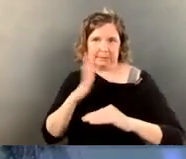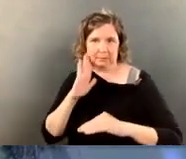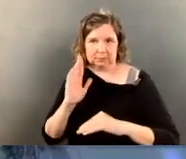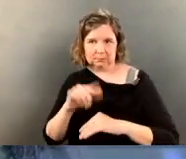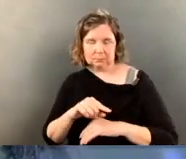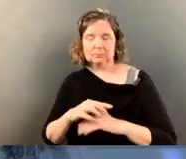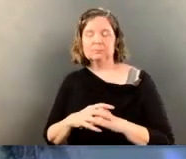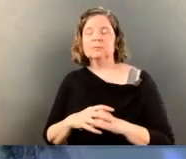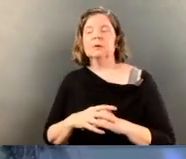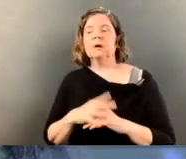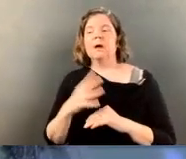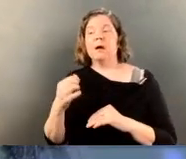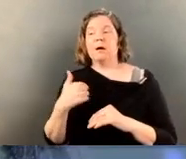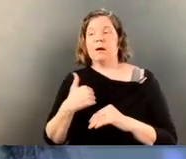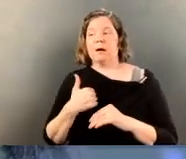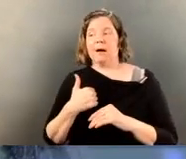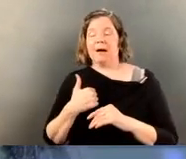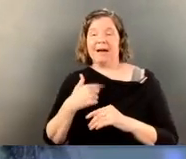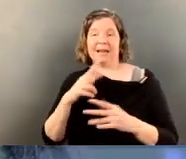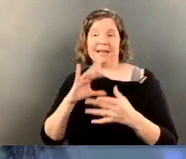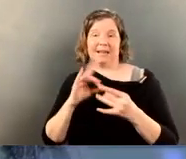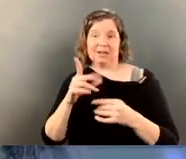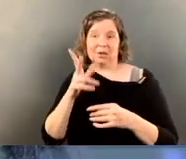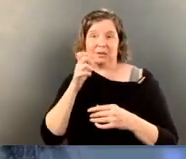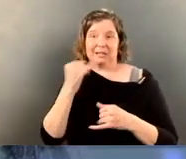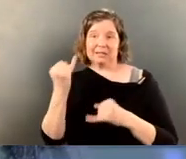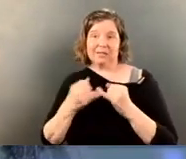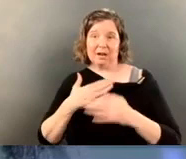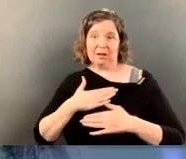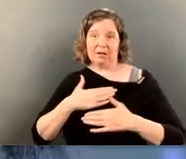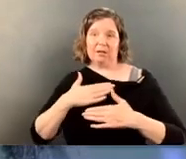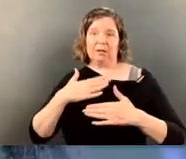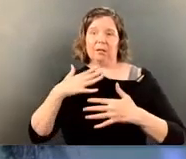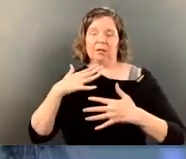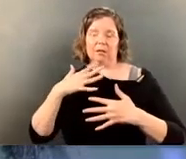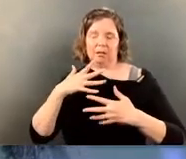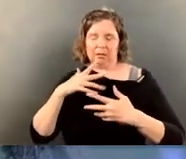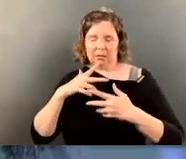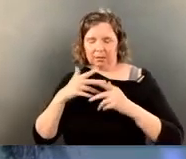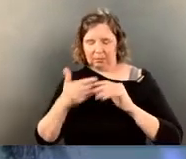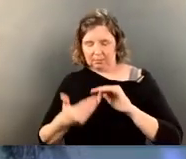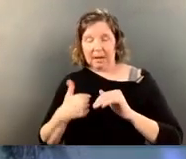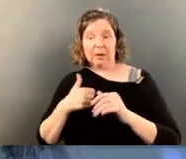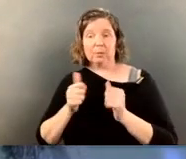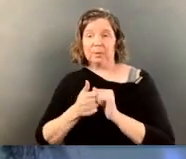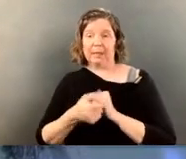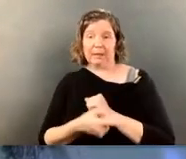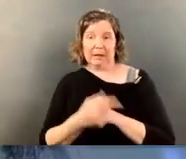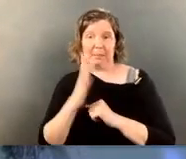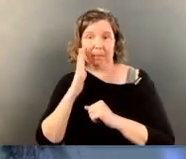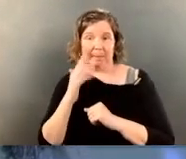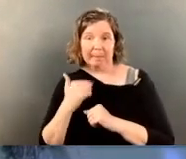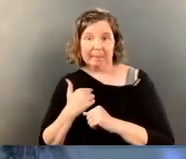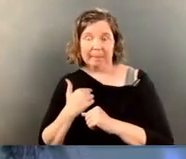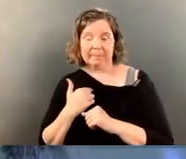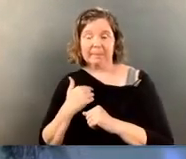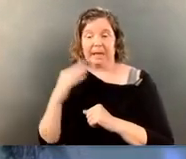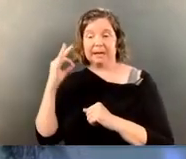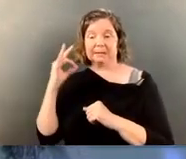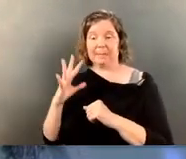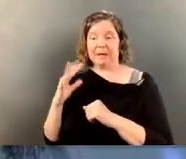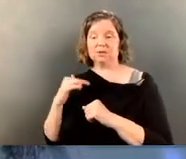And I got to hear him take his final breaths. I got to be present with him. As a